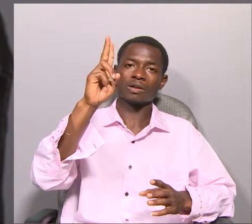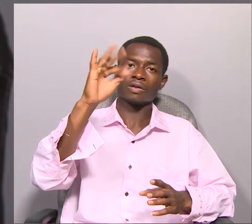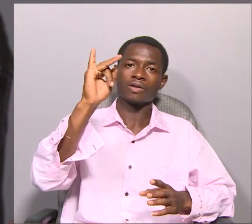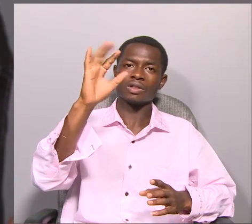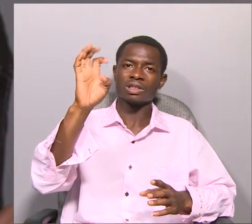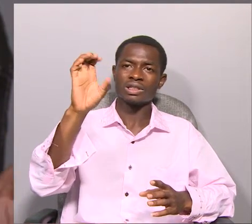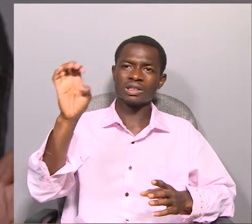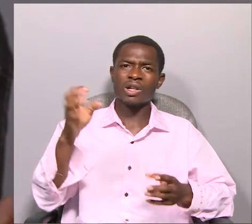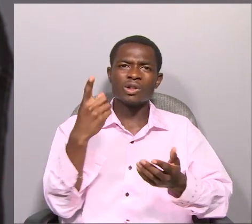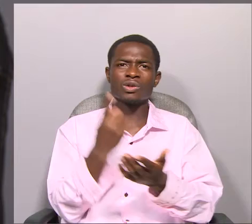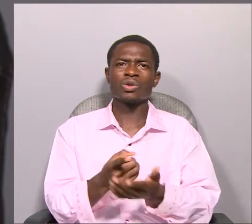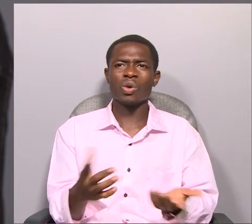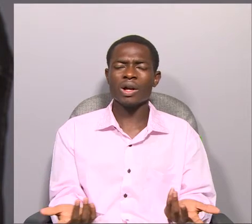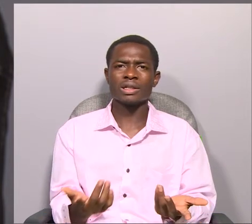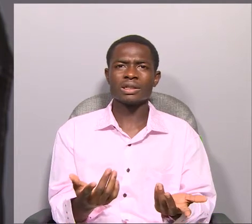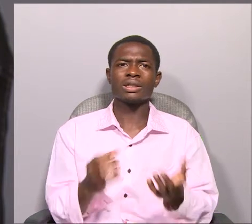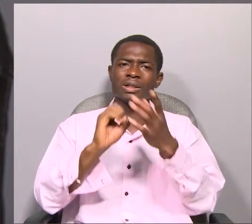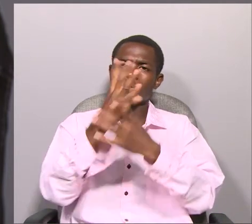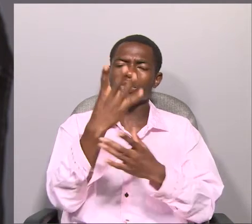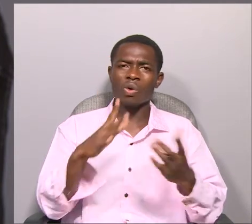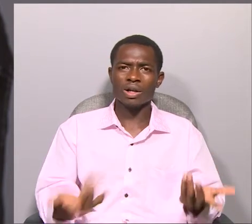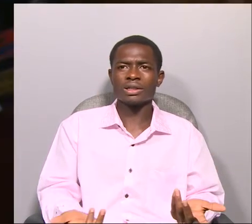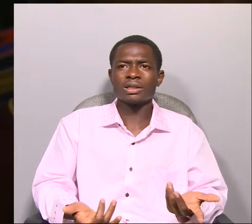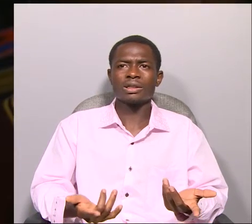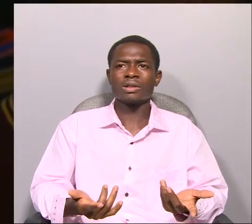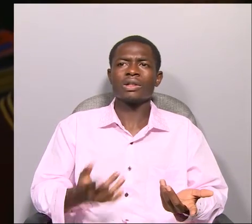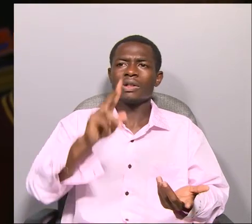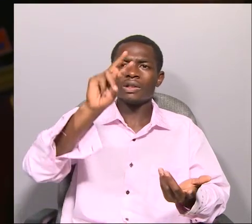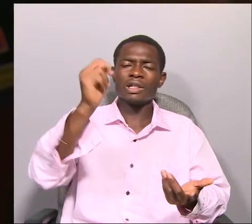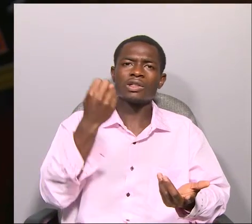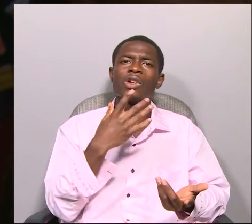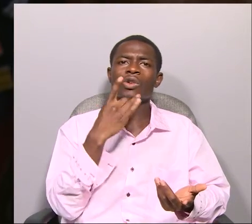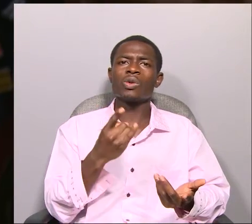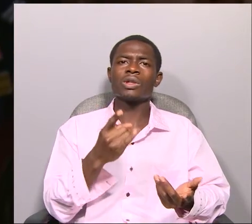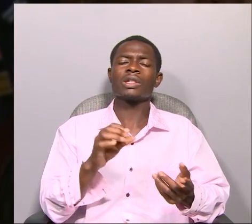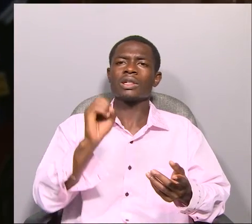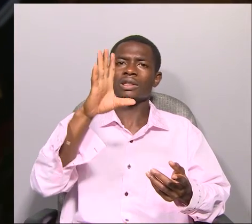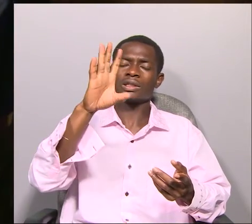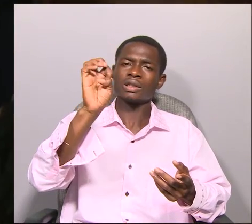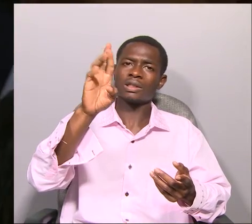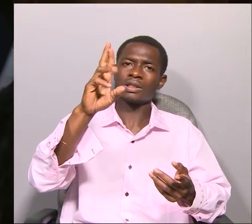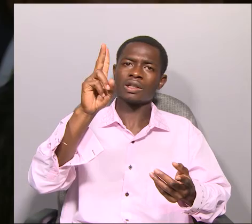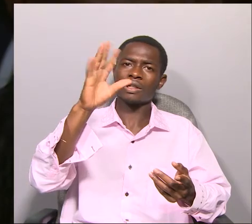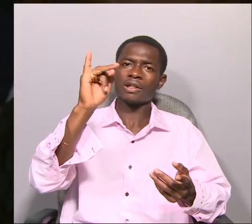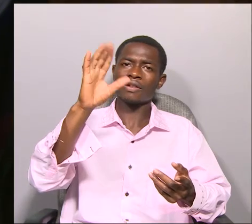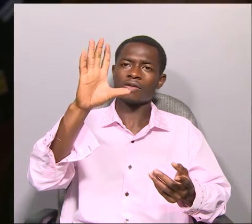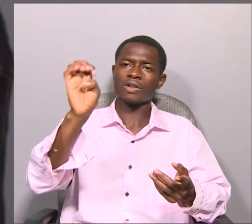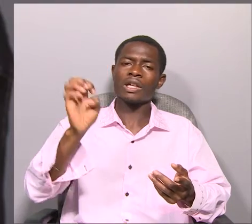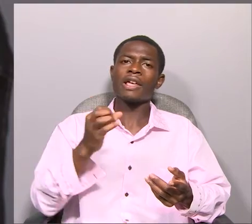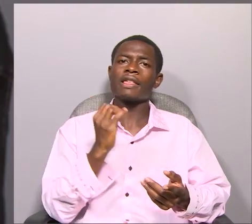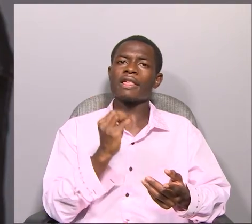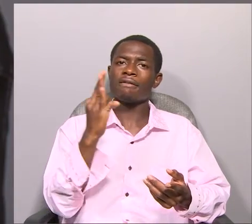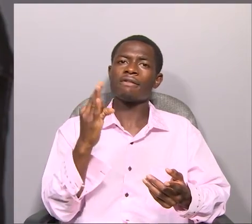it? Mm. What does it aim to achieve? You know? National youth service, as we are saying, it's